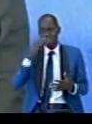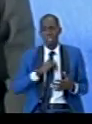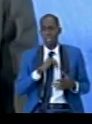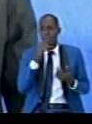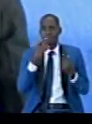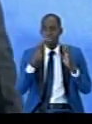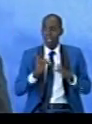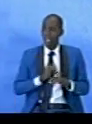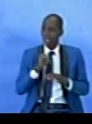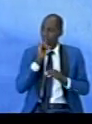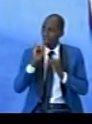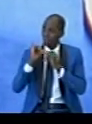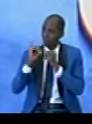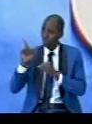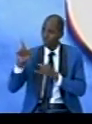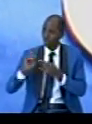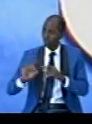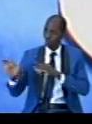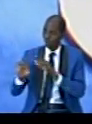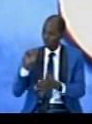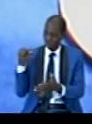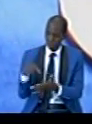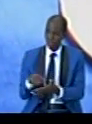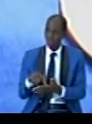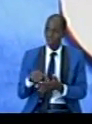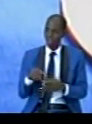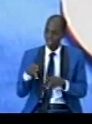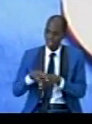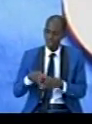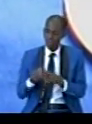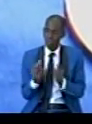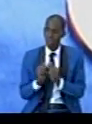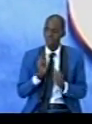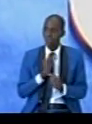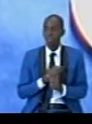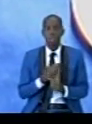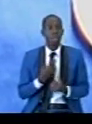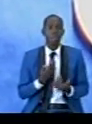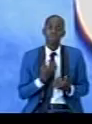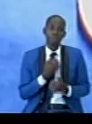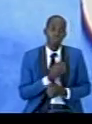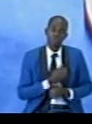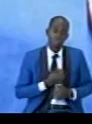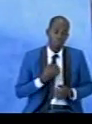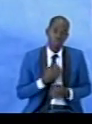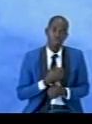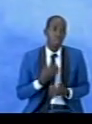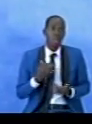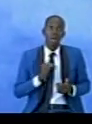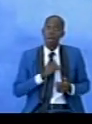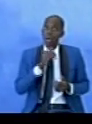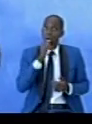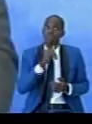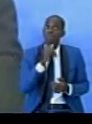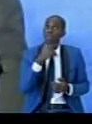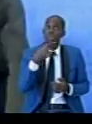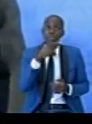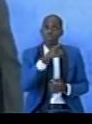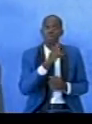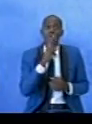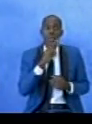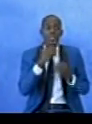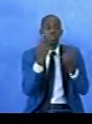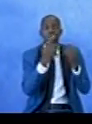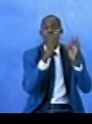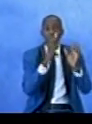do here. You still say, sir, I'm sorry, I'm not saying you're a pagan. I'm not saying you're idol worship, but I